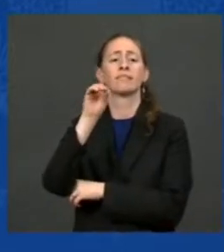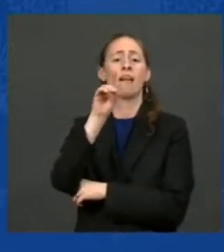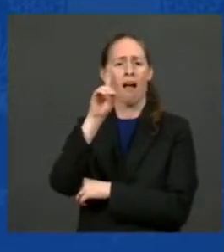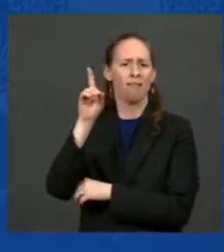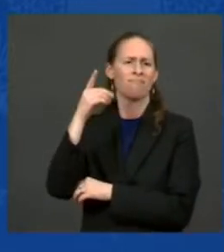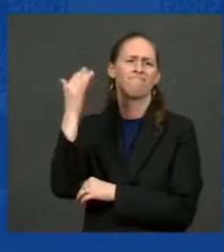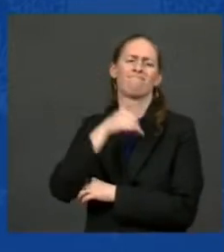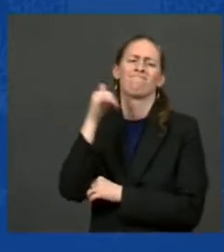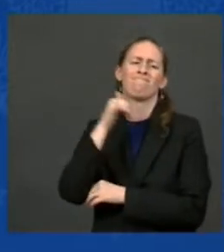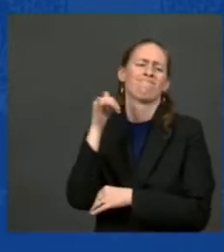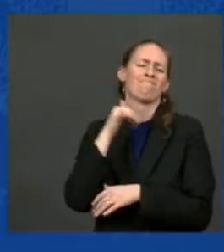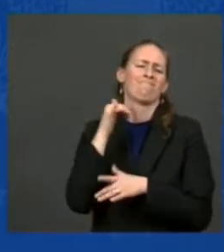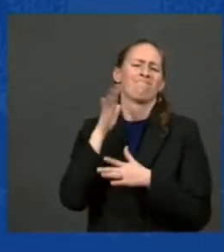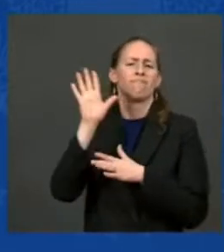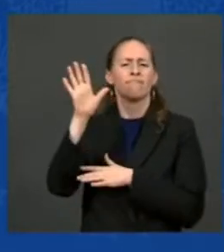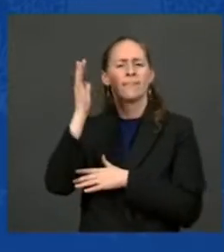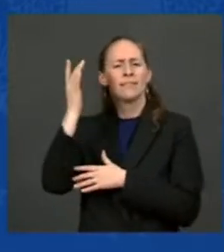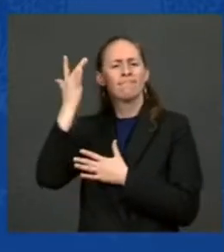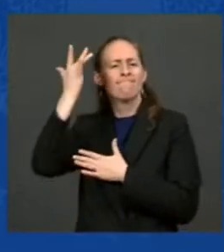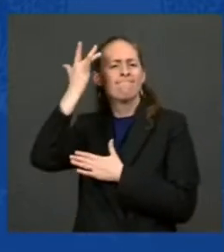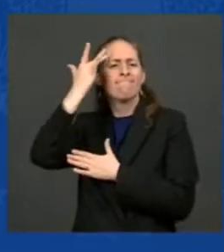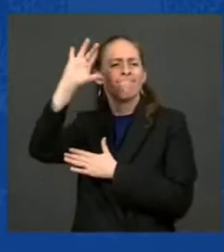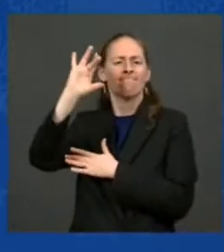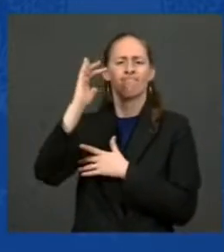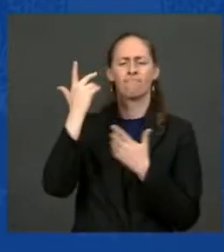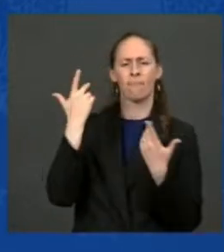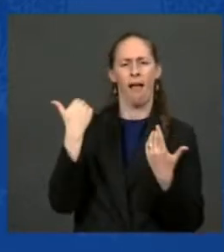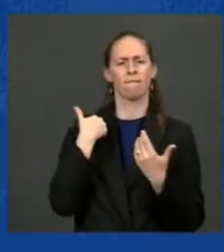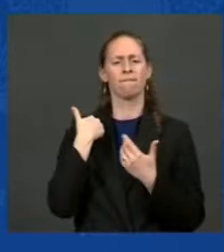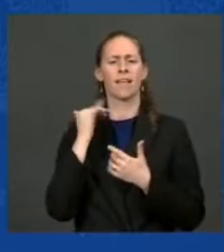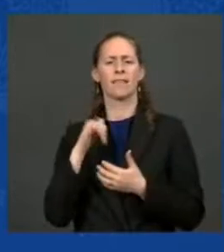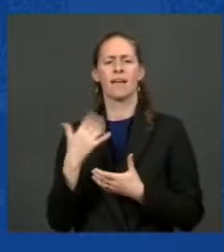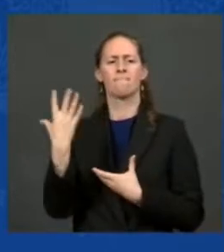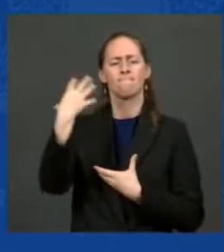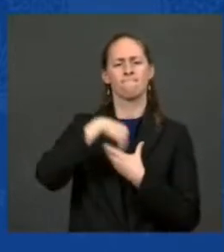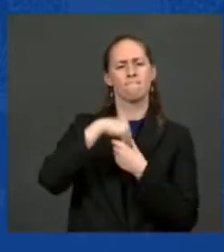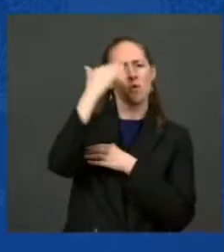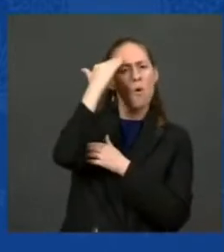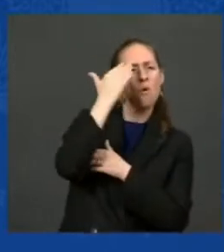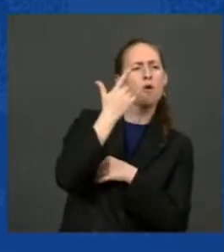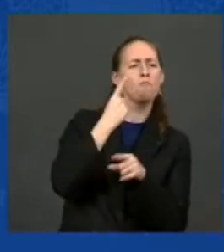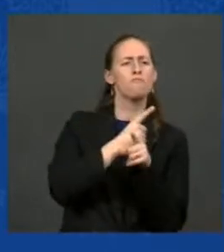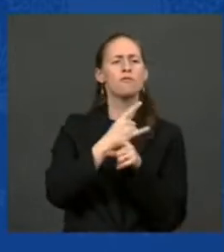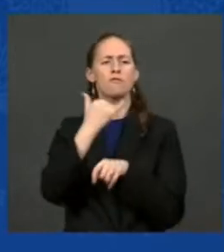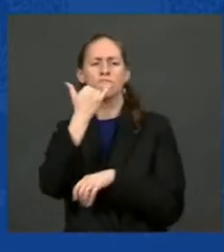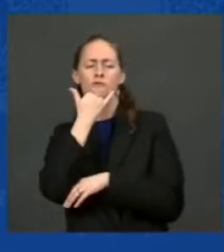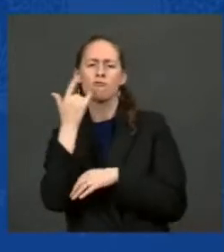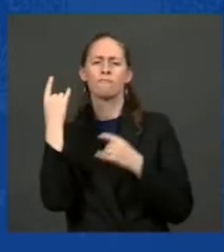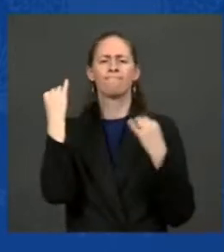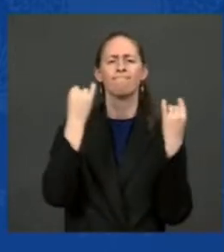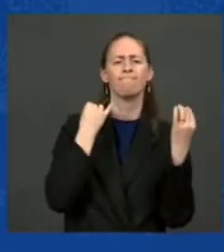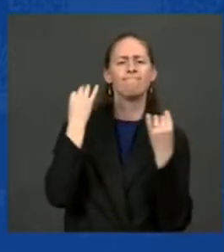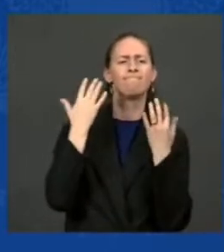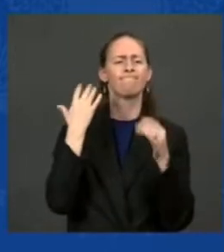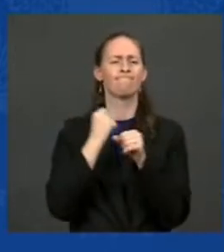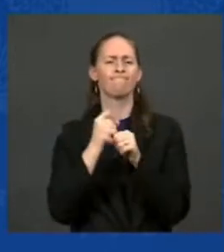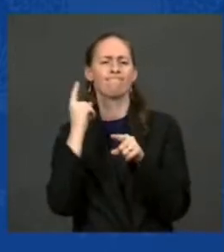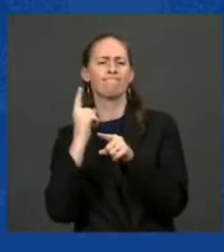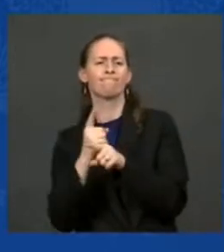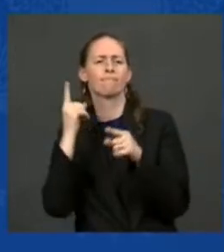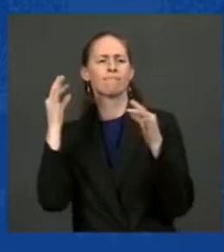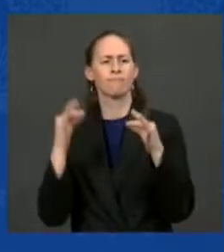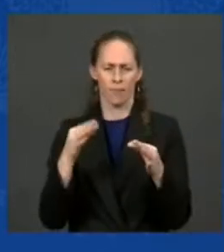his resolute sense of right and wrong to making the Nuremberg War Crimes Tribunal a testament to justice. And that's what it was,